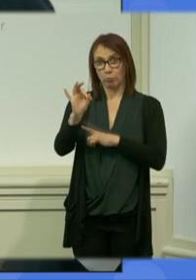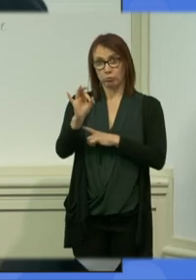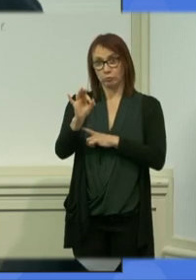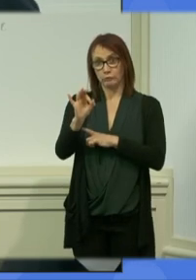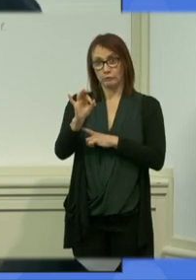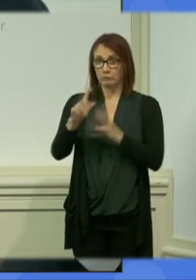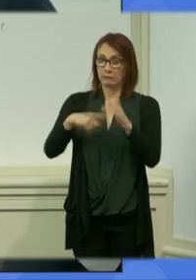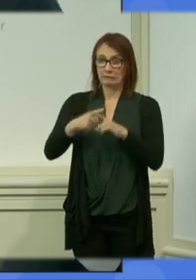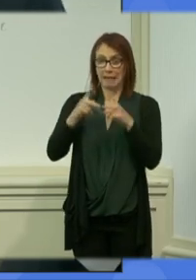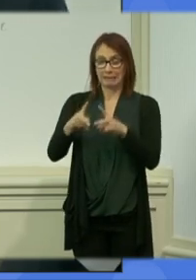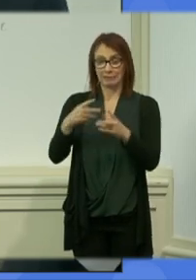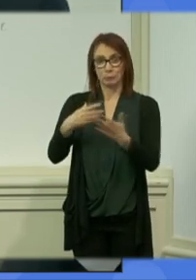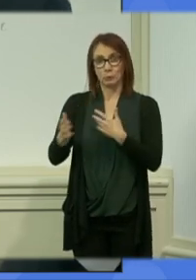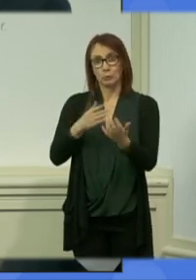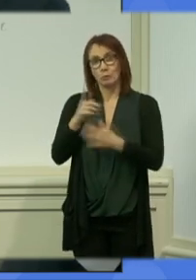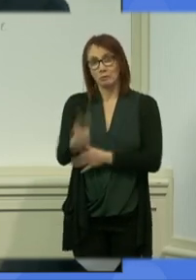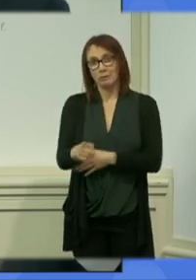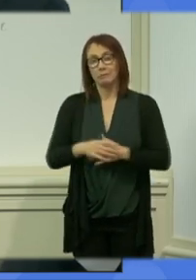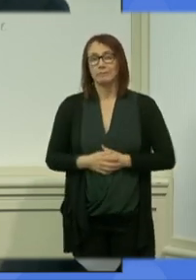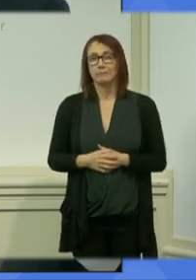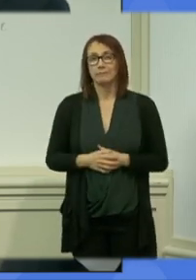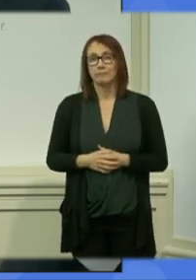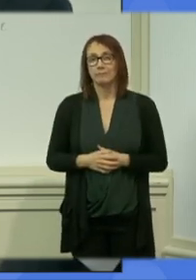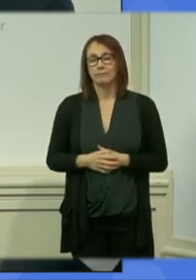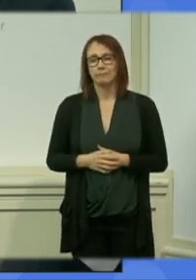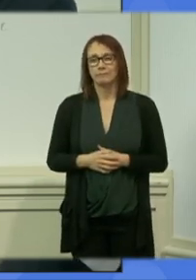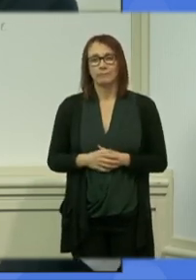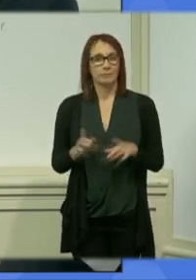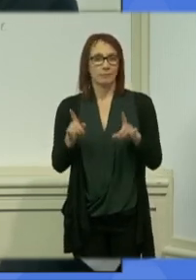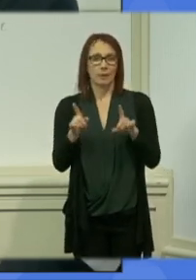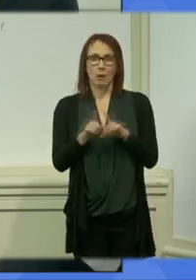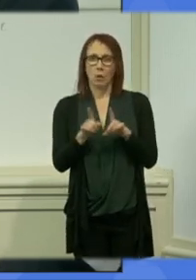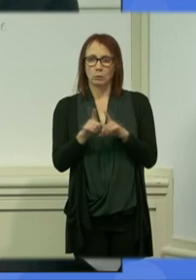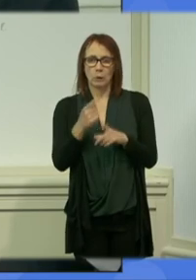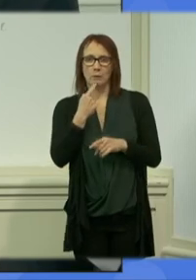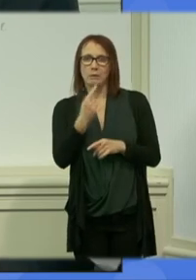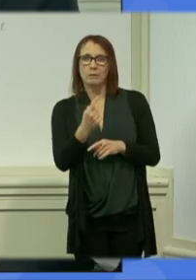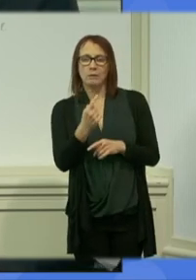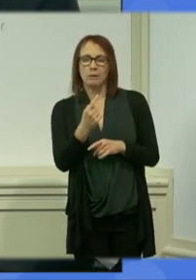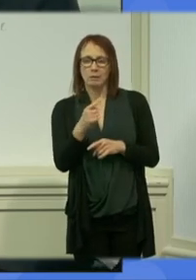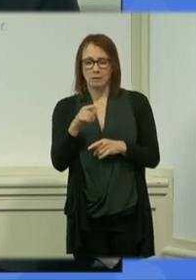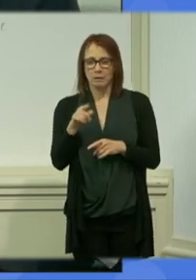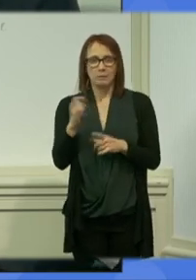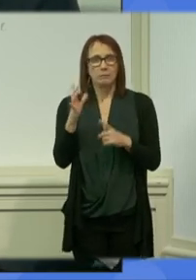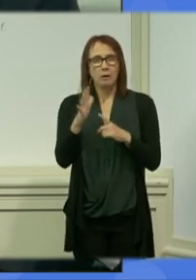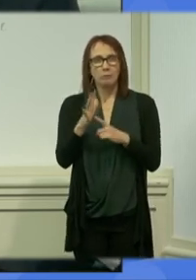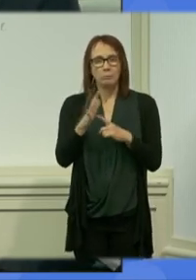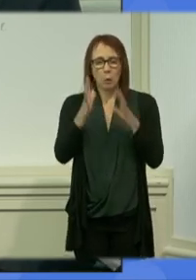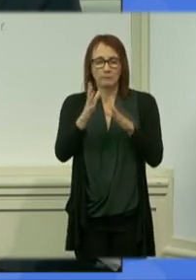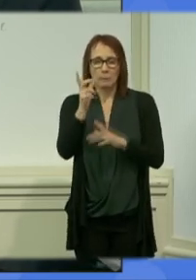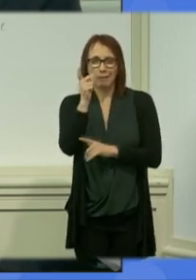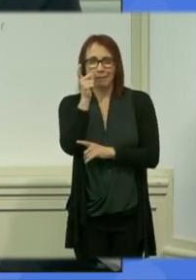system. Now, I think the last point that Laurie made as well is also really important. In doing this, it's important to be kind of very